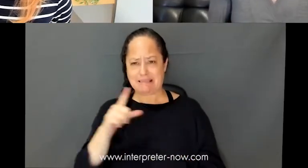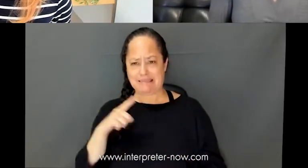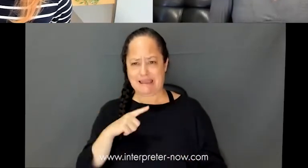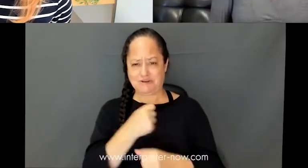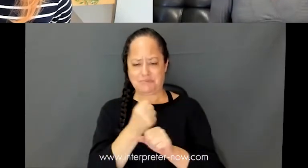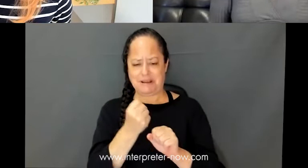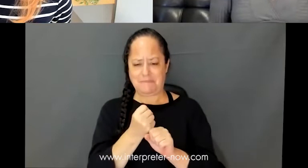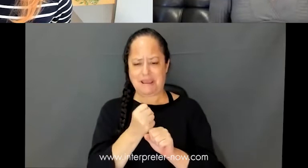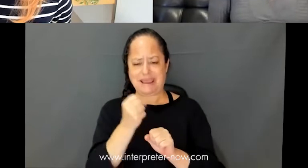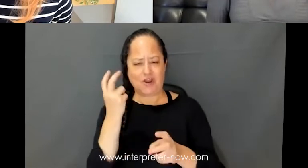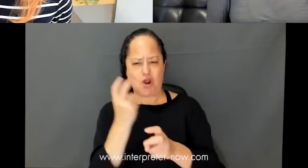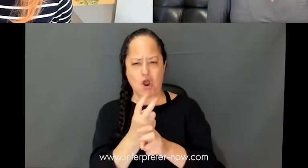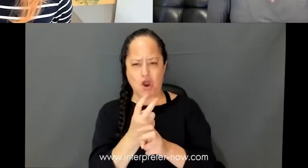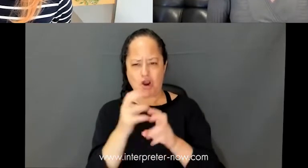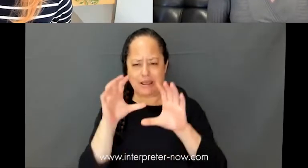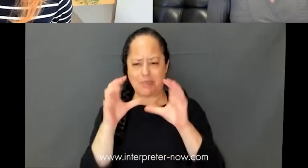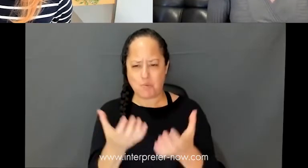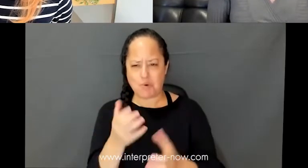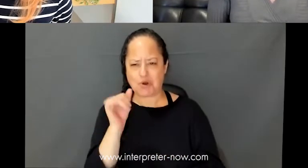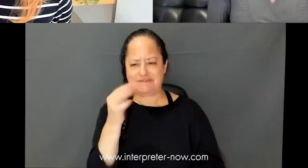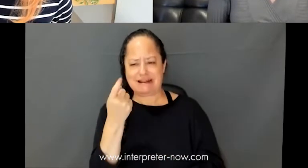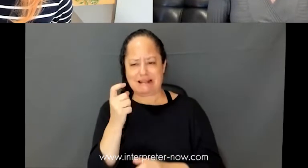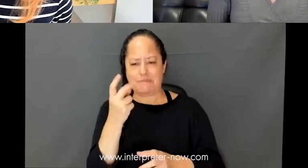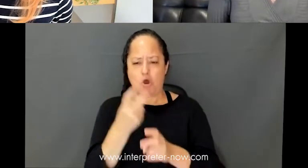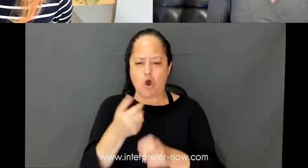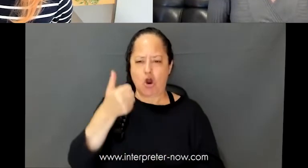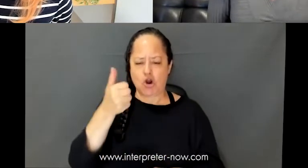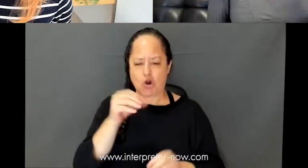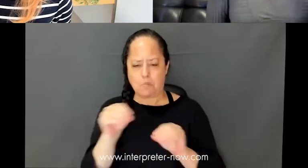hard to move through the world if it's a little harder moving through the world.